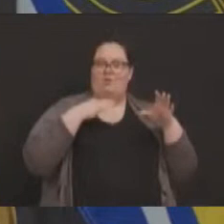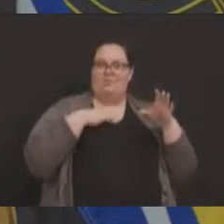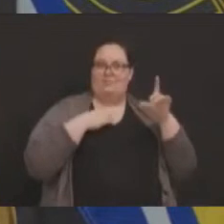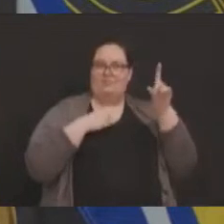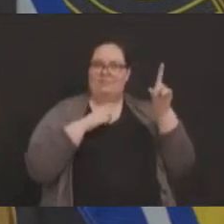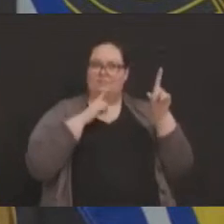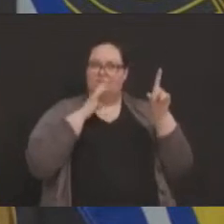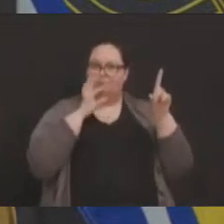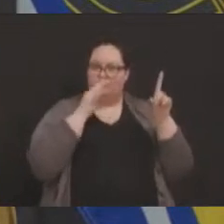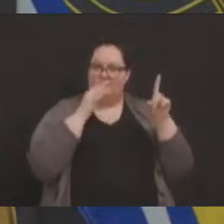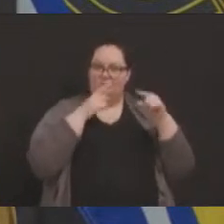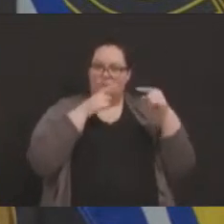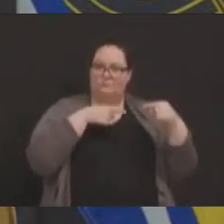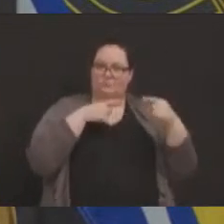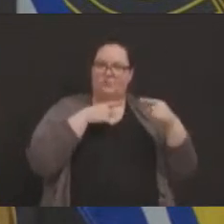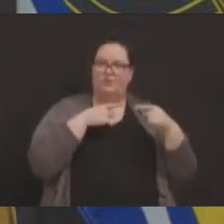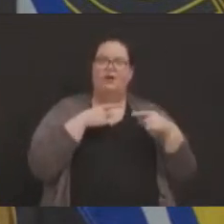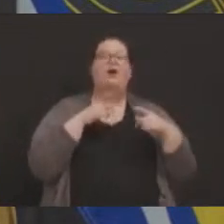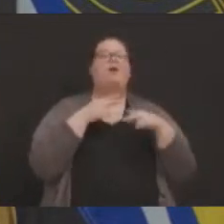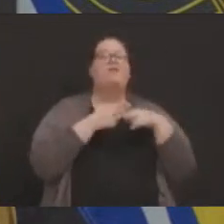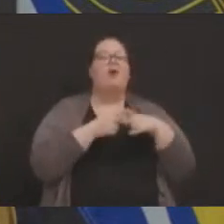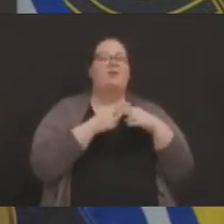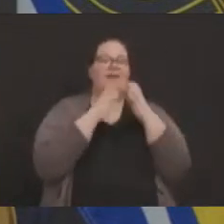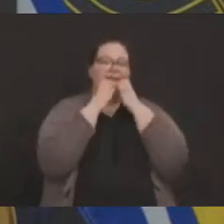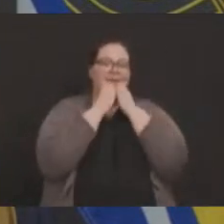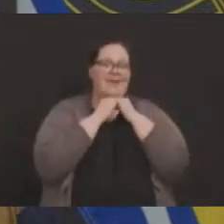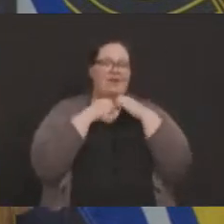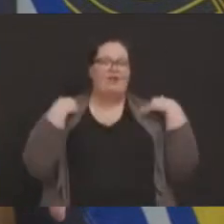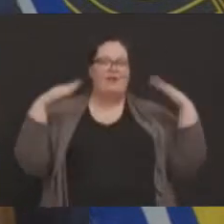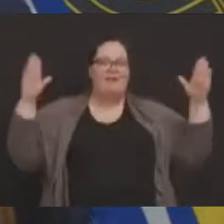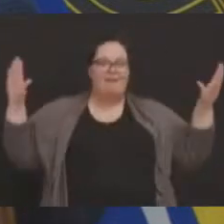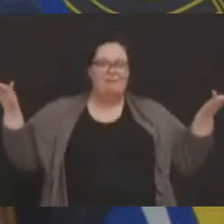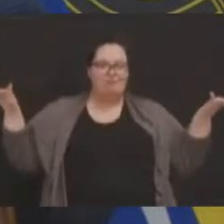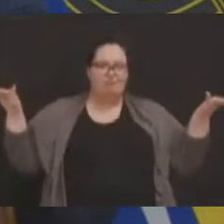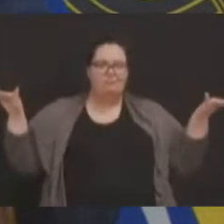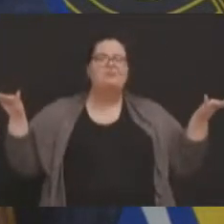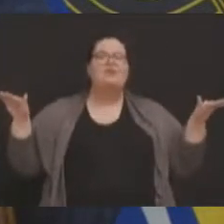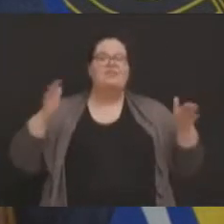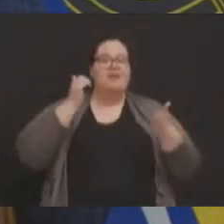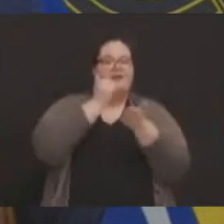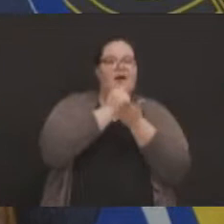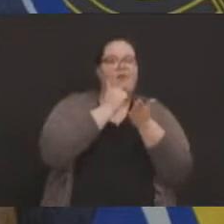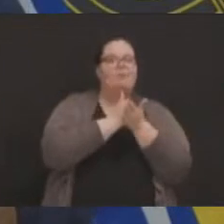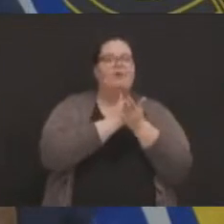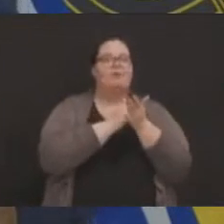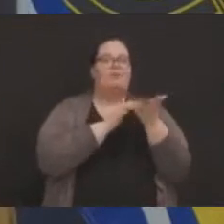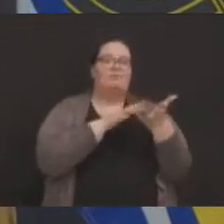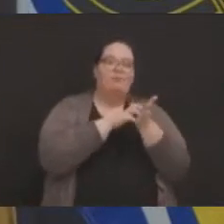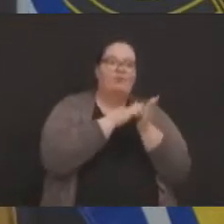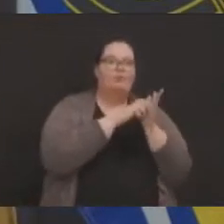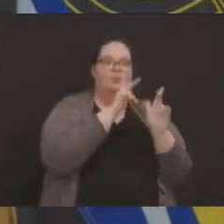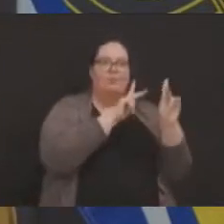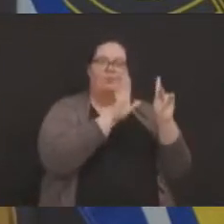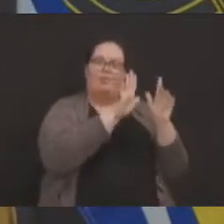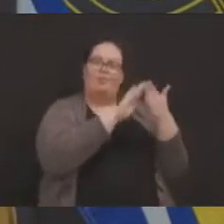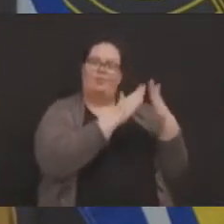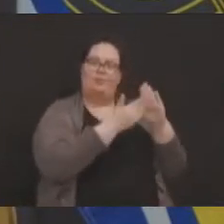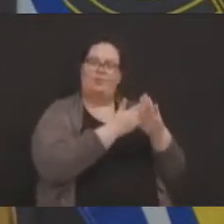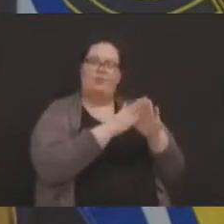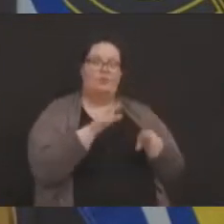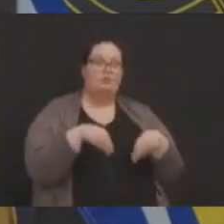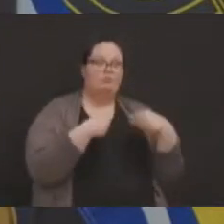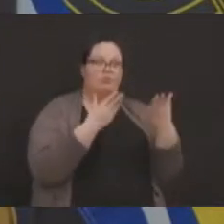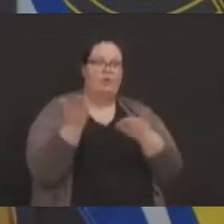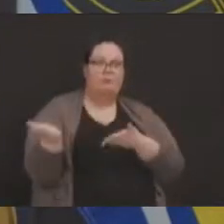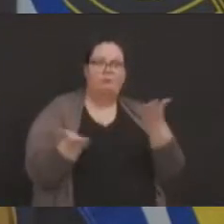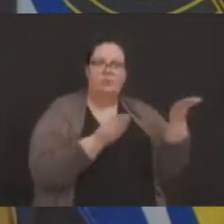They have delivered groceries and kept in contact with people who are living alone. Now that the region is in a